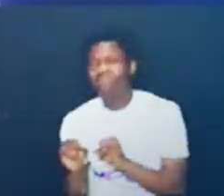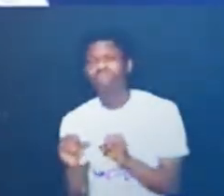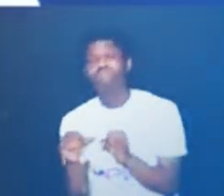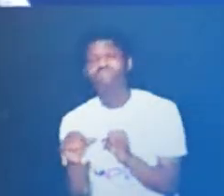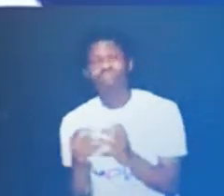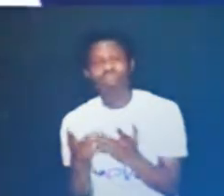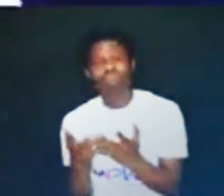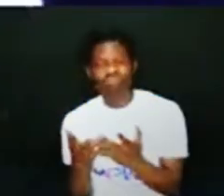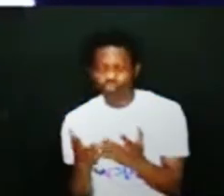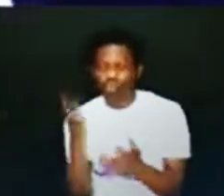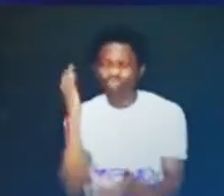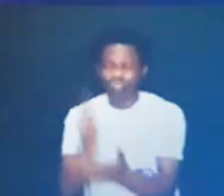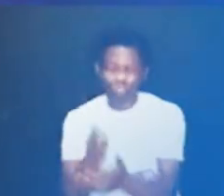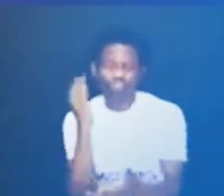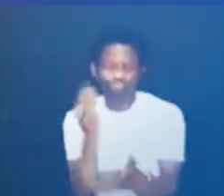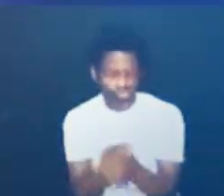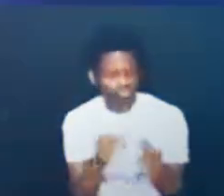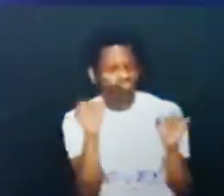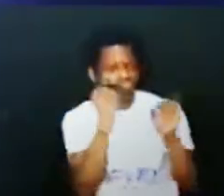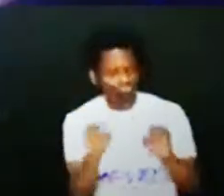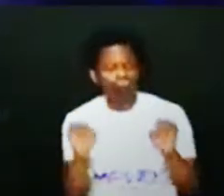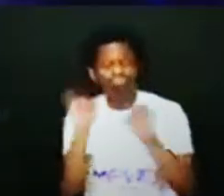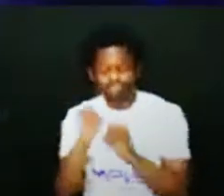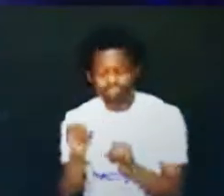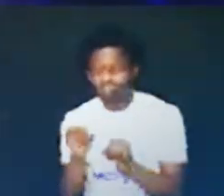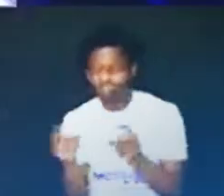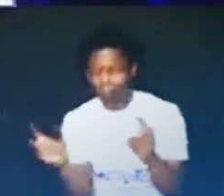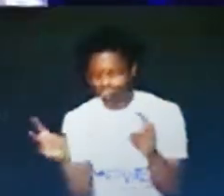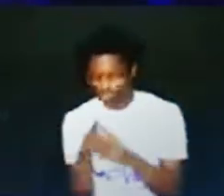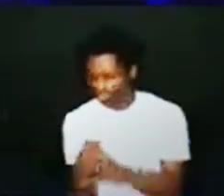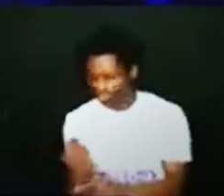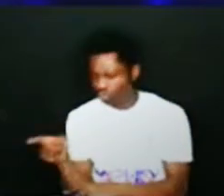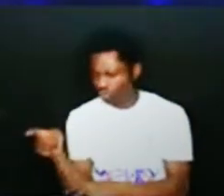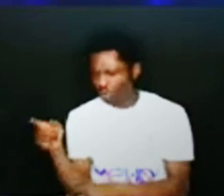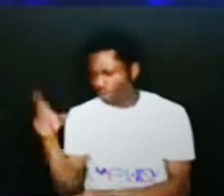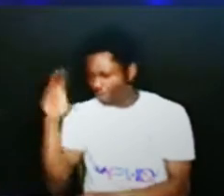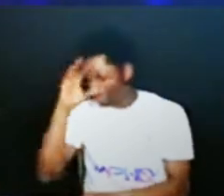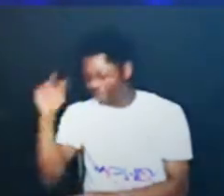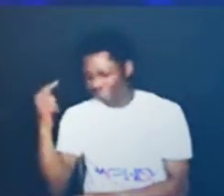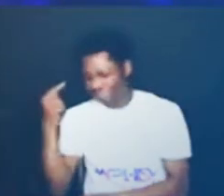they were throwing all their wares away. He felt that